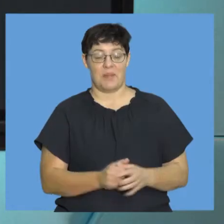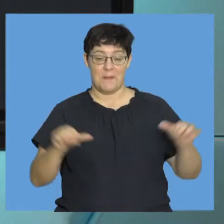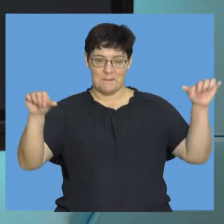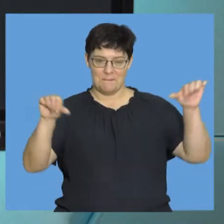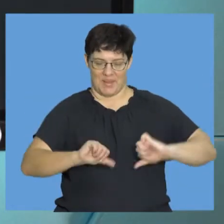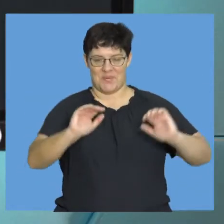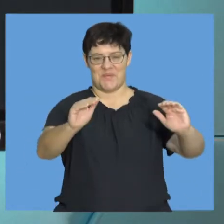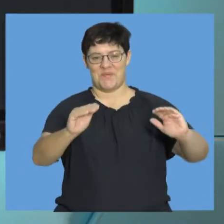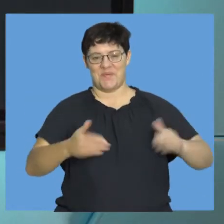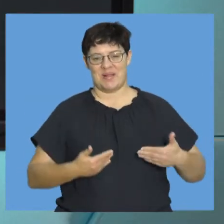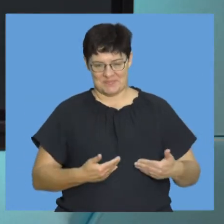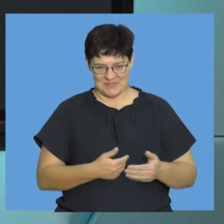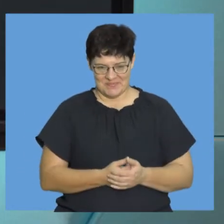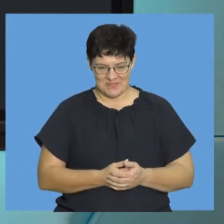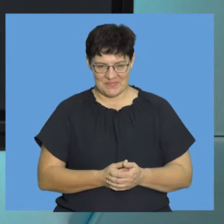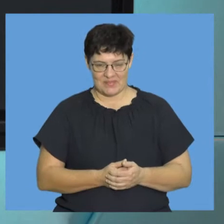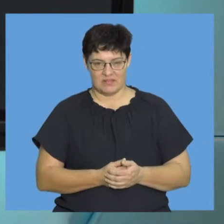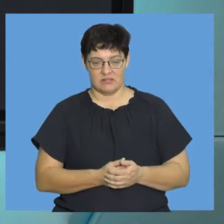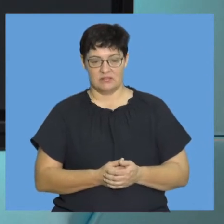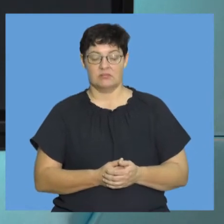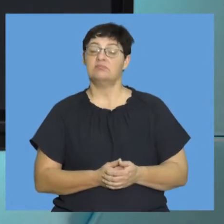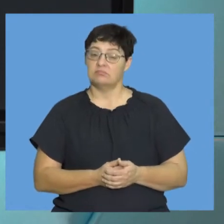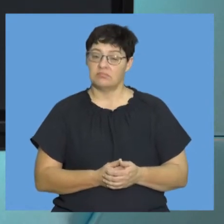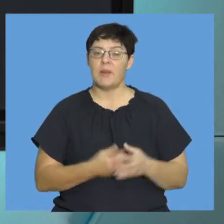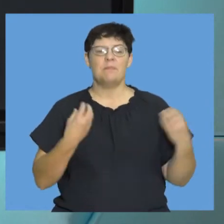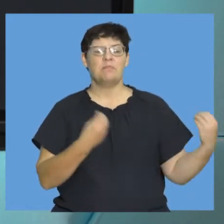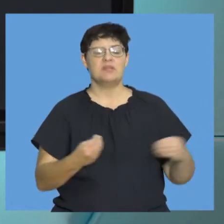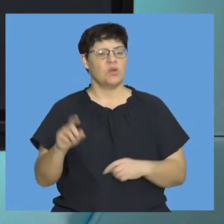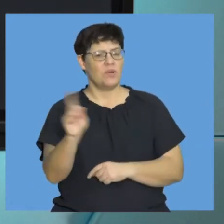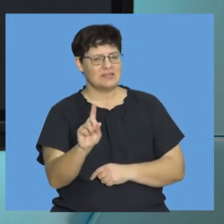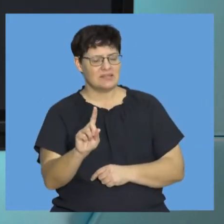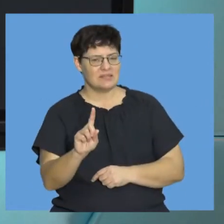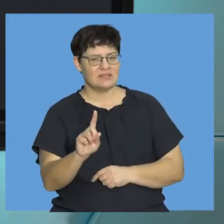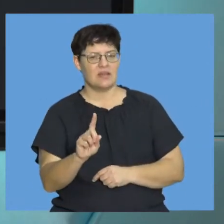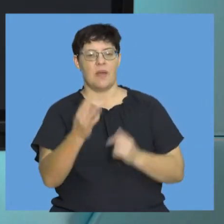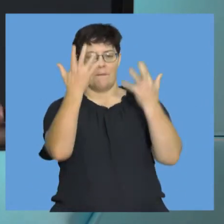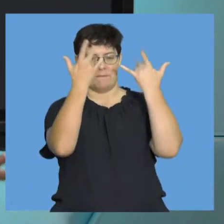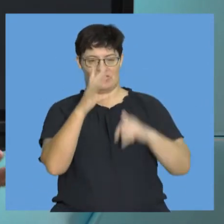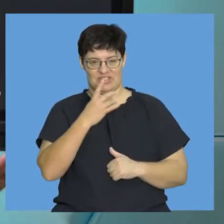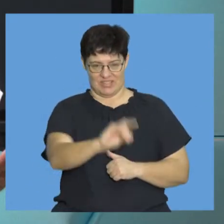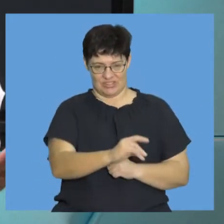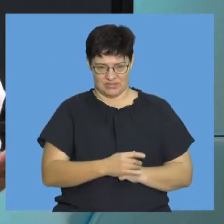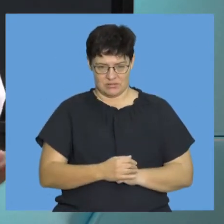Welcome back, accounting boffins. Right? We're busy with cash budgets. Which component of the cash budget?